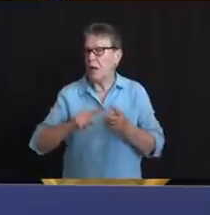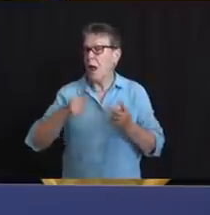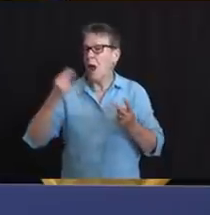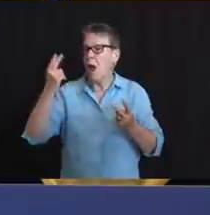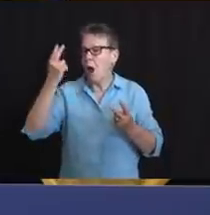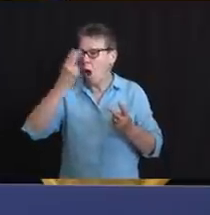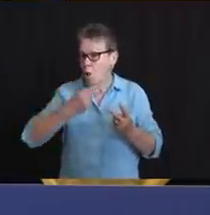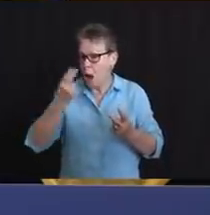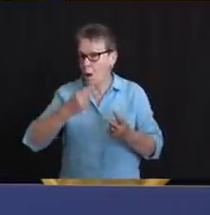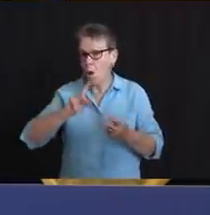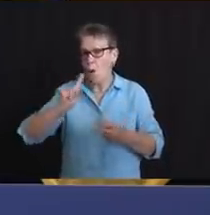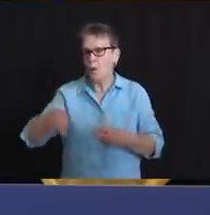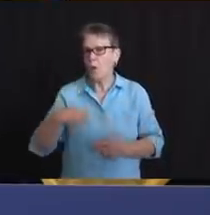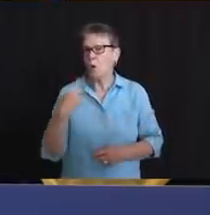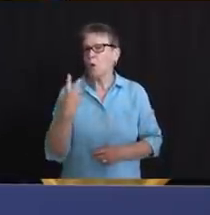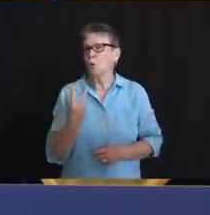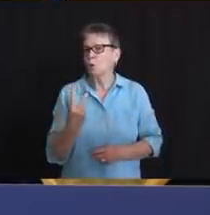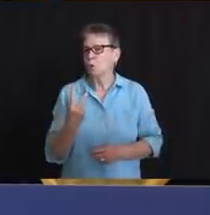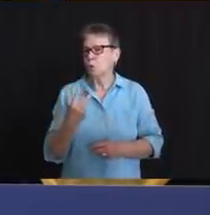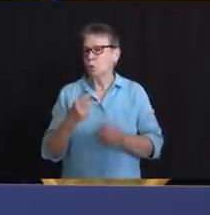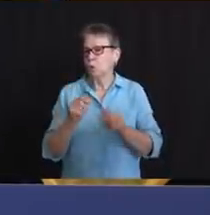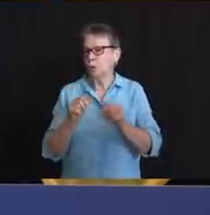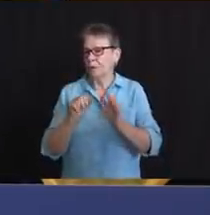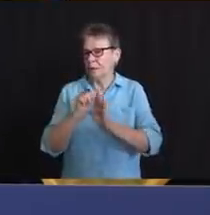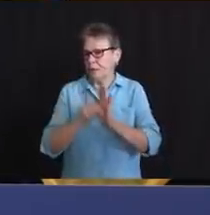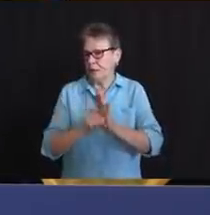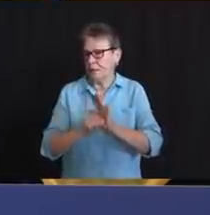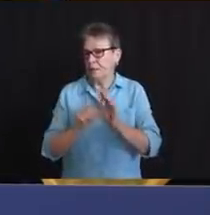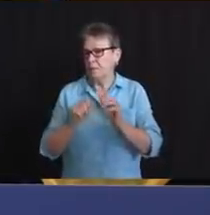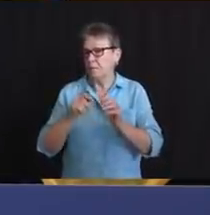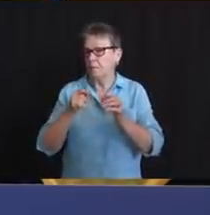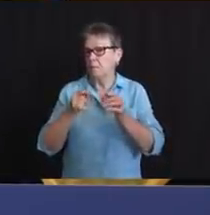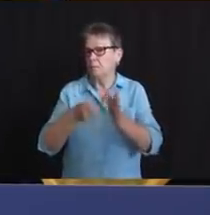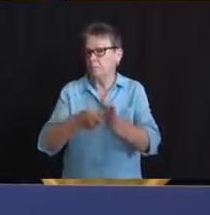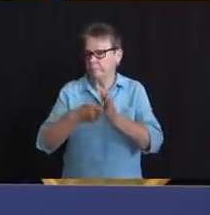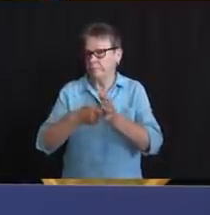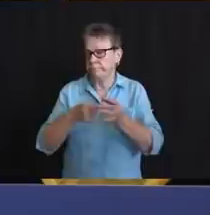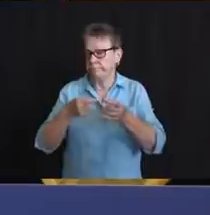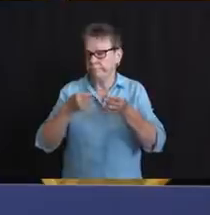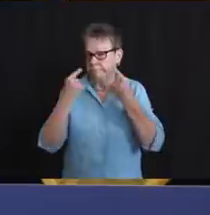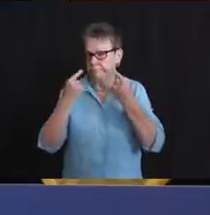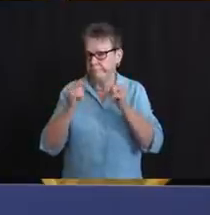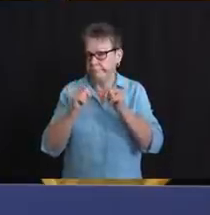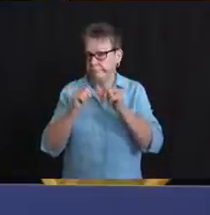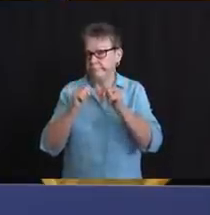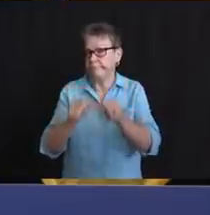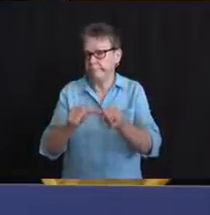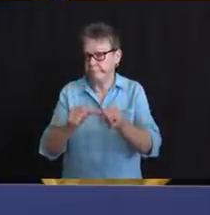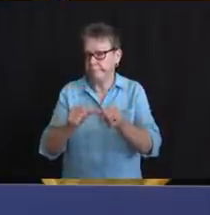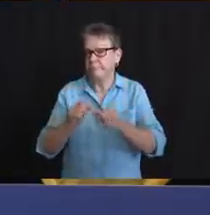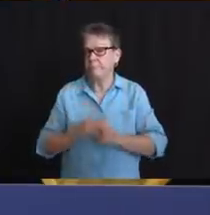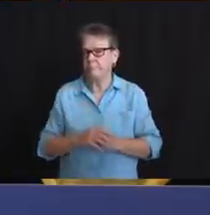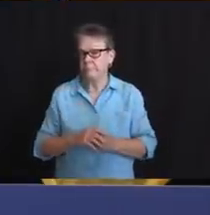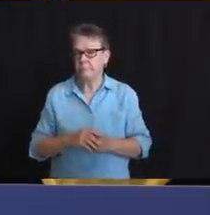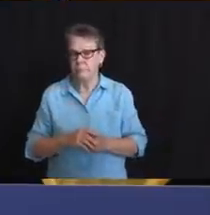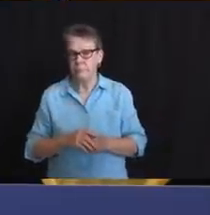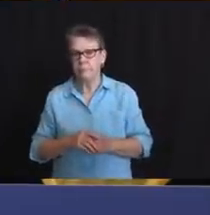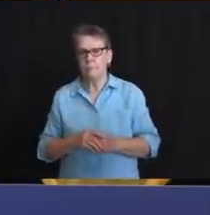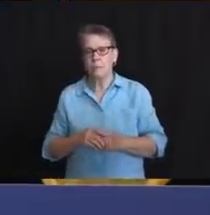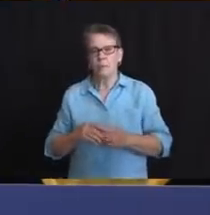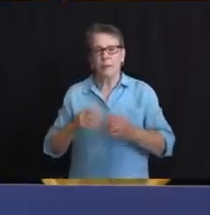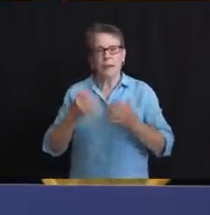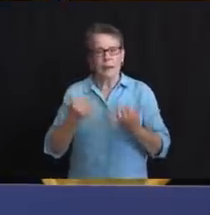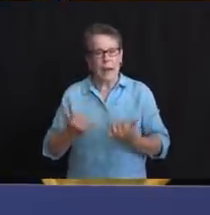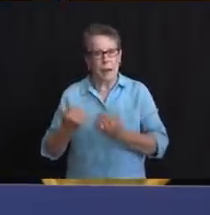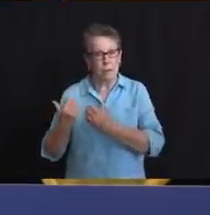I don't know about liability as much as if there's a willful violation and we're aware of it,